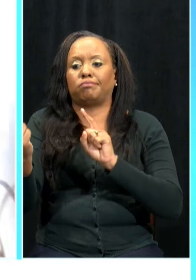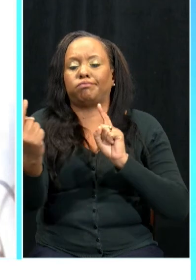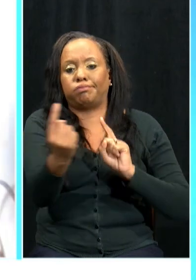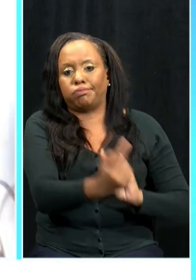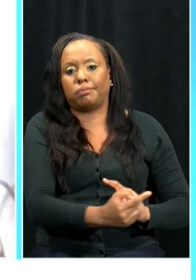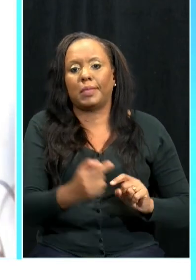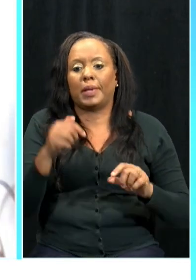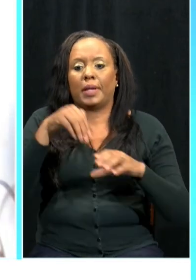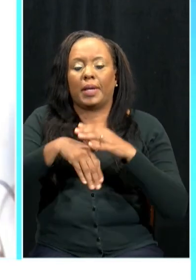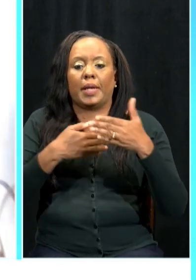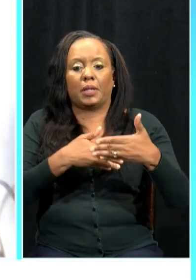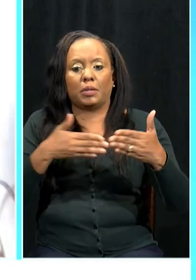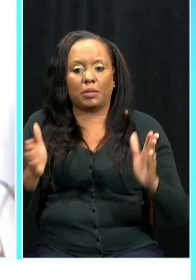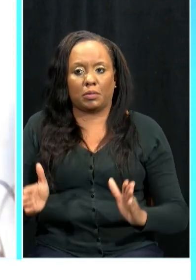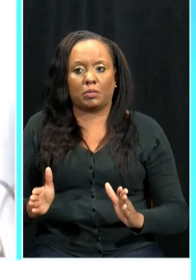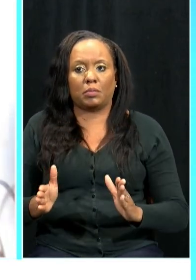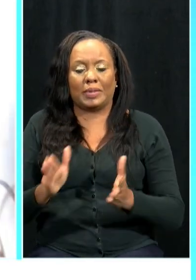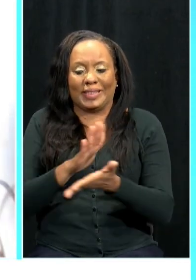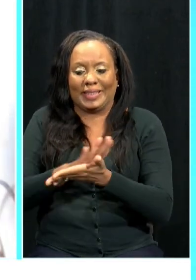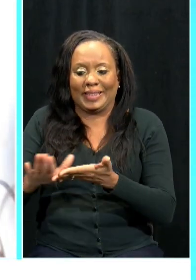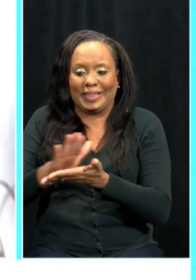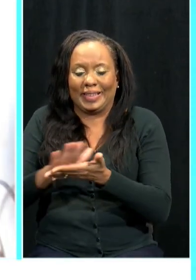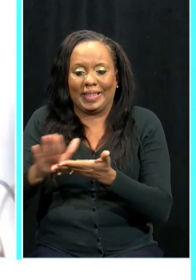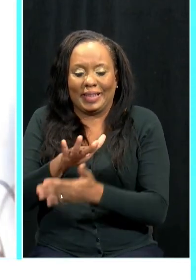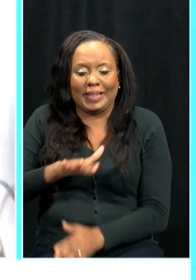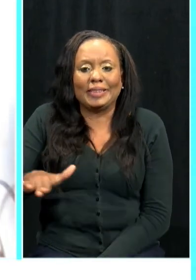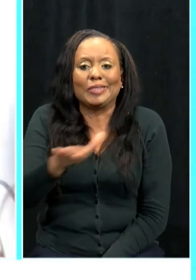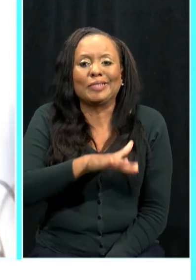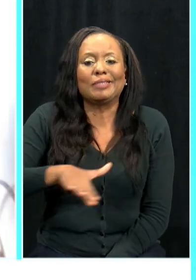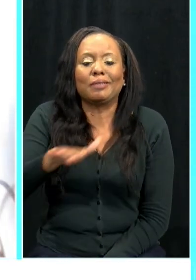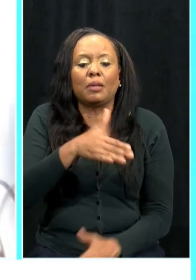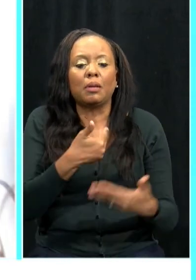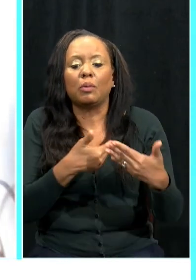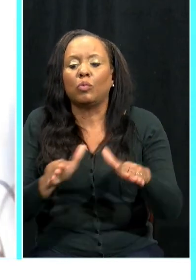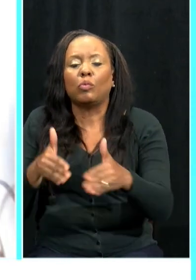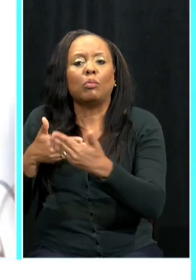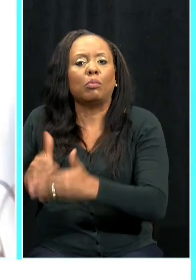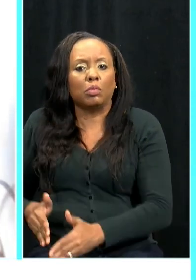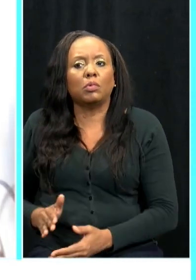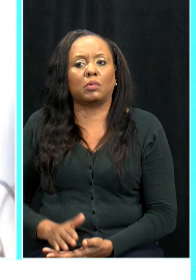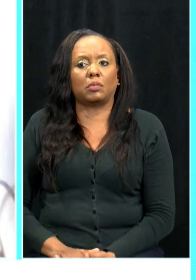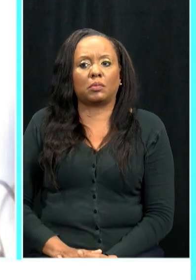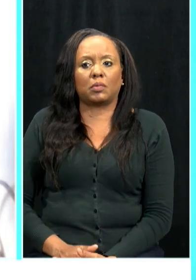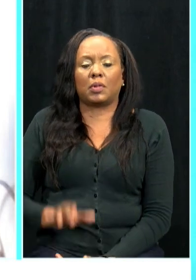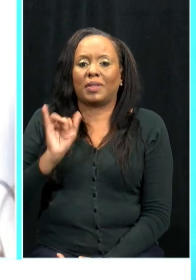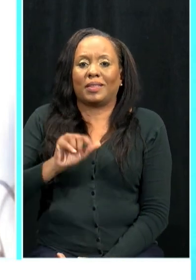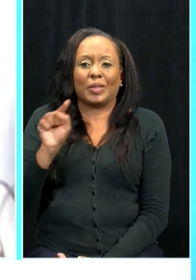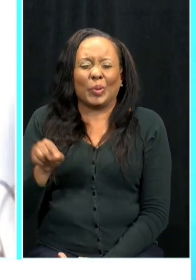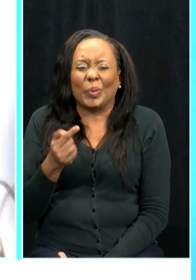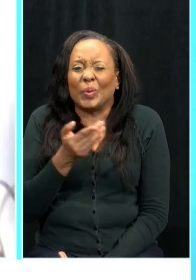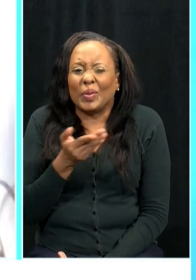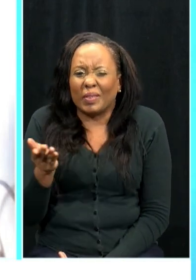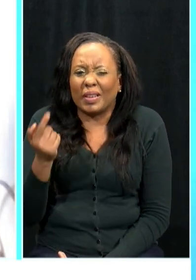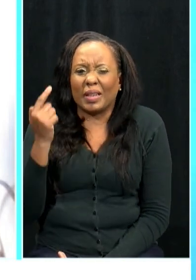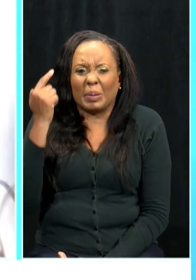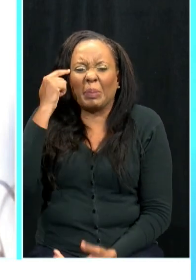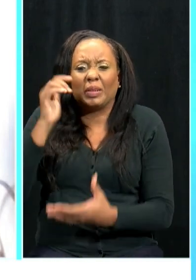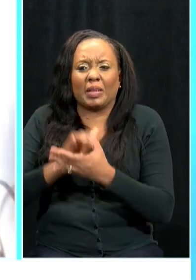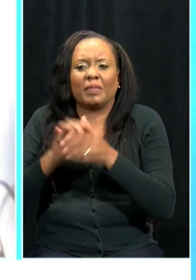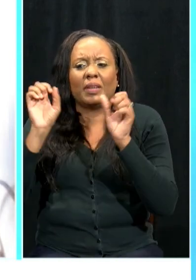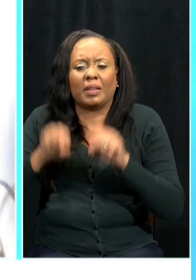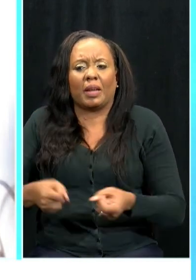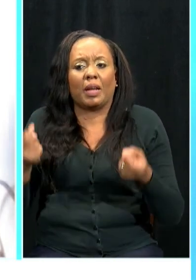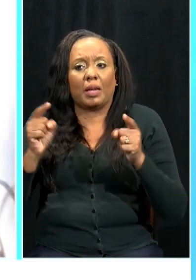a room where it is sanitized and treated and that sort of thing. And that is the only thing that I can think of that can be